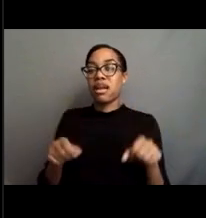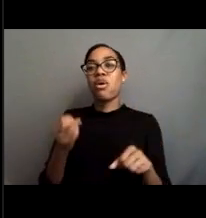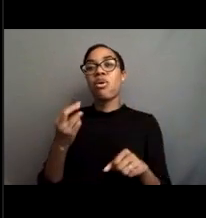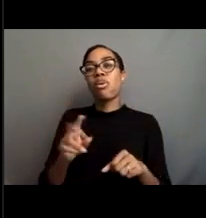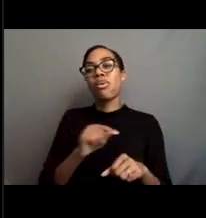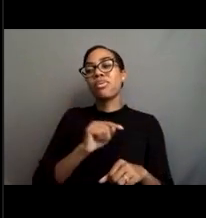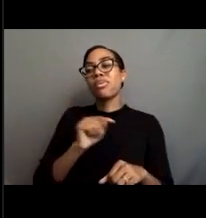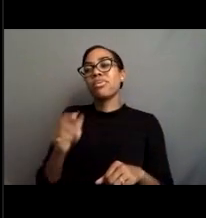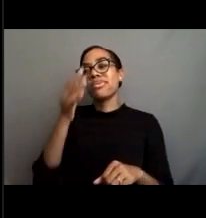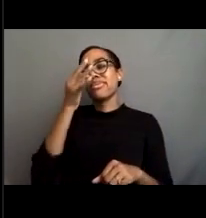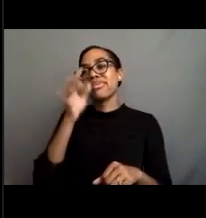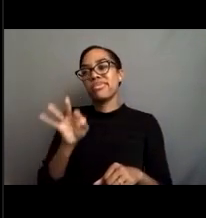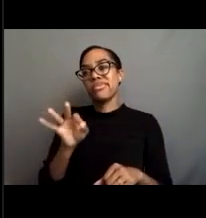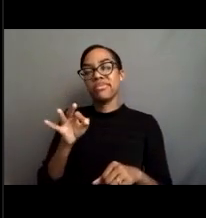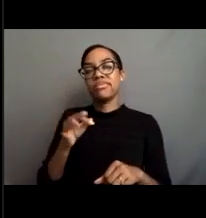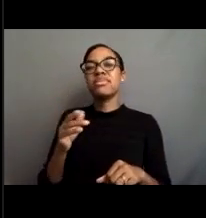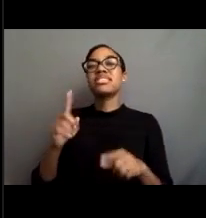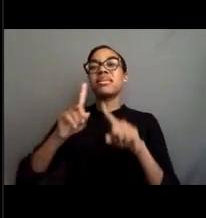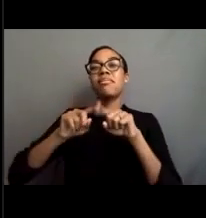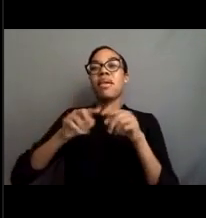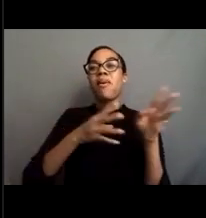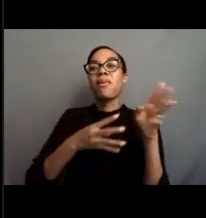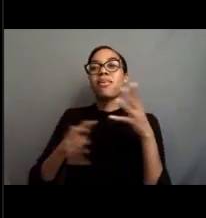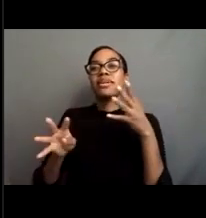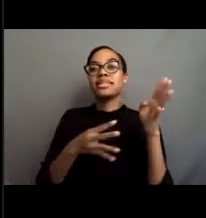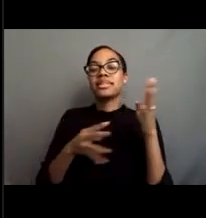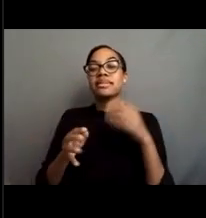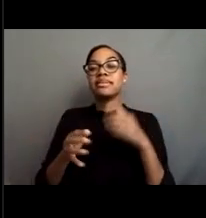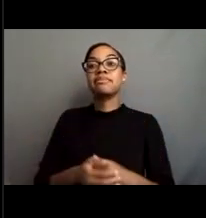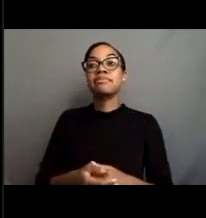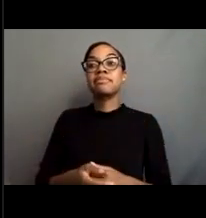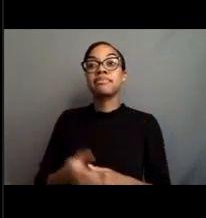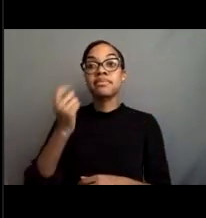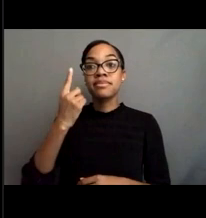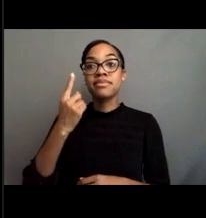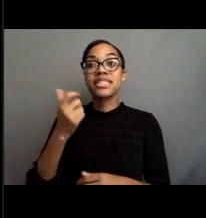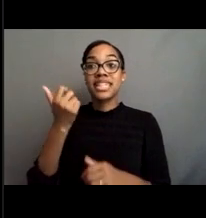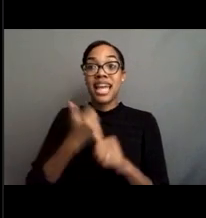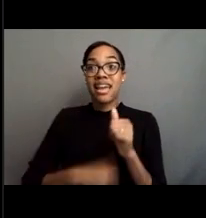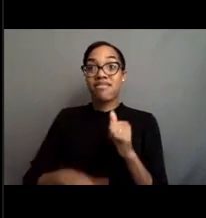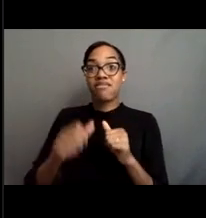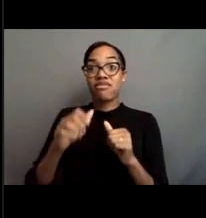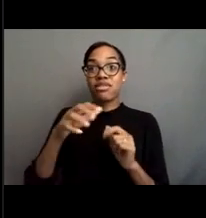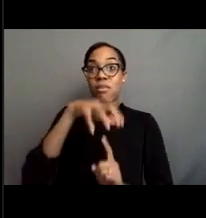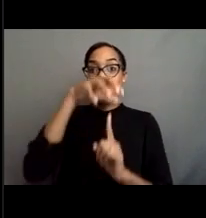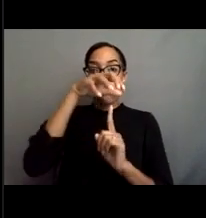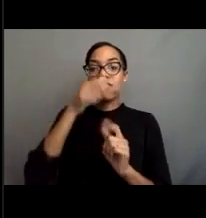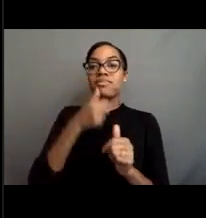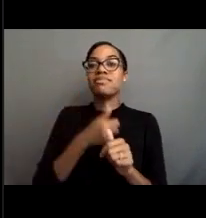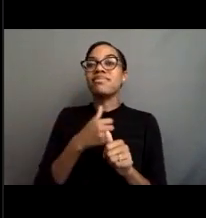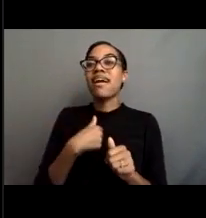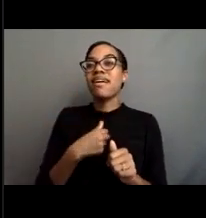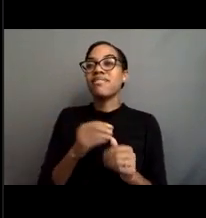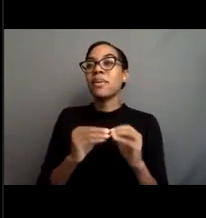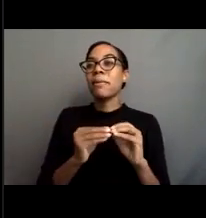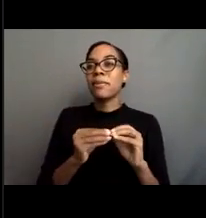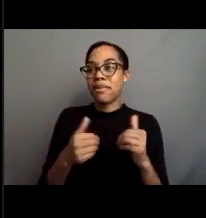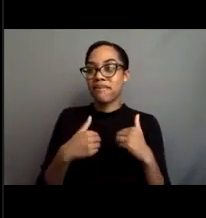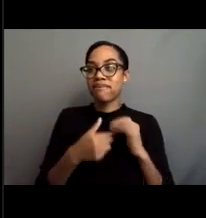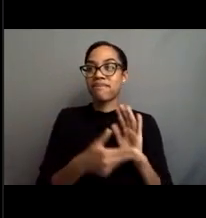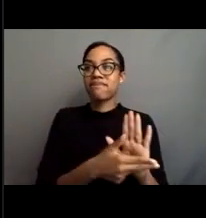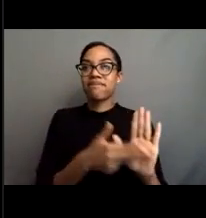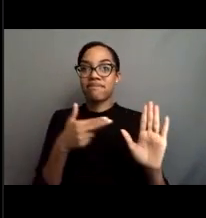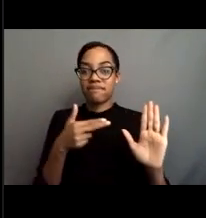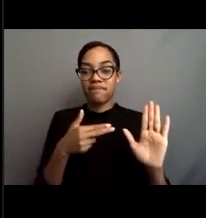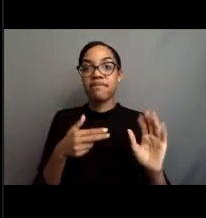pretty far. And what's neat about the weather balloons, everyone has a special number to it. When we turn it on, we actually write it into